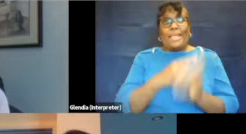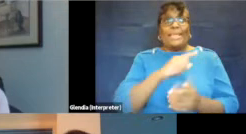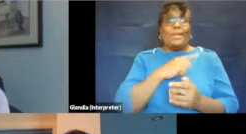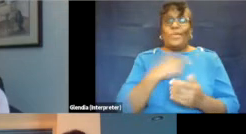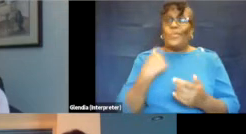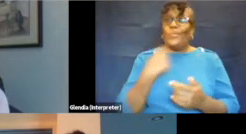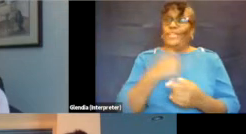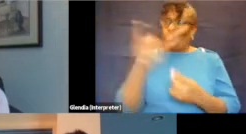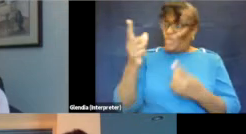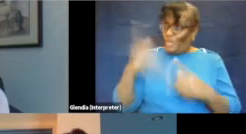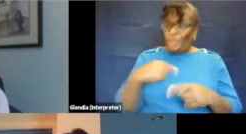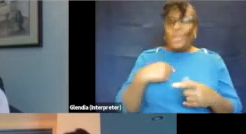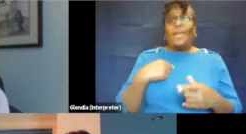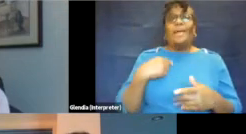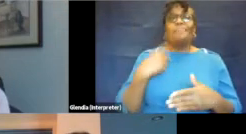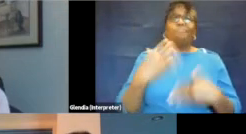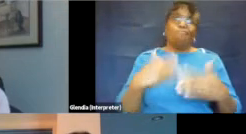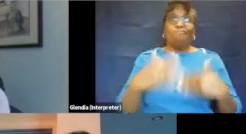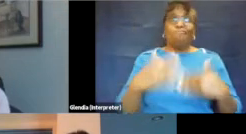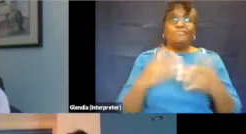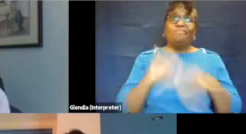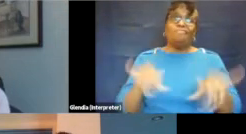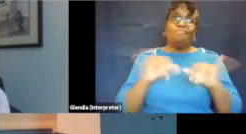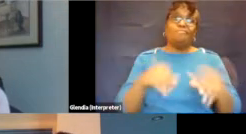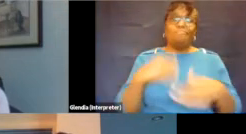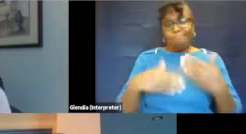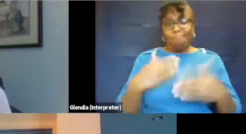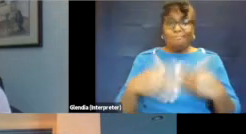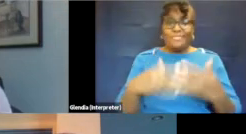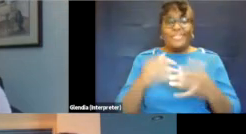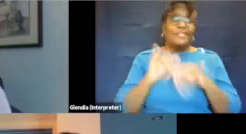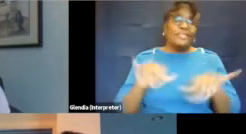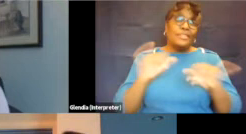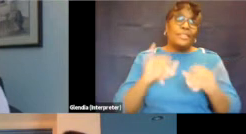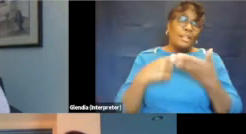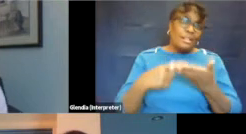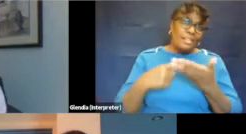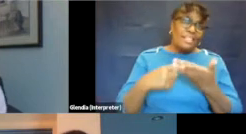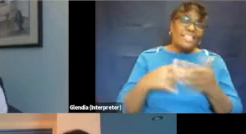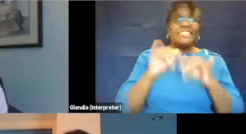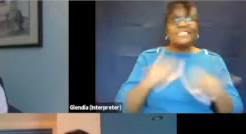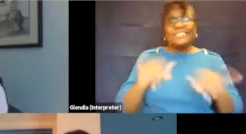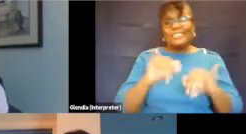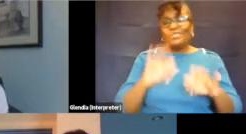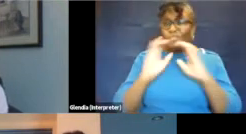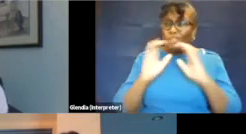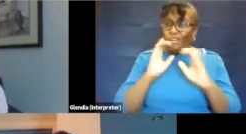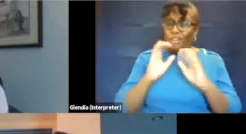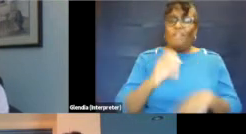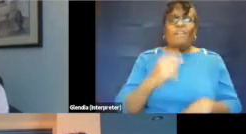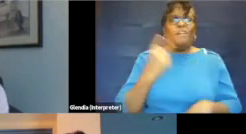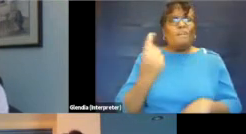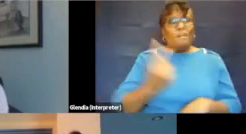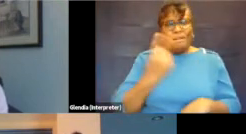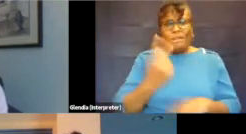routine and making those appointments, routine appointments with the same conversations. You know, we constantly will have